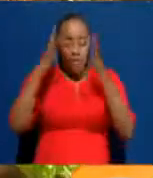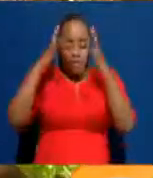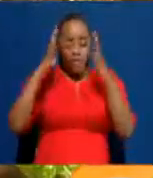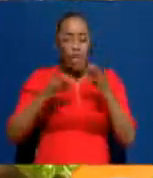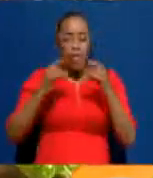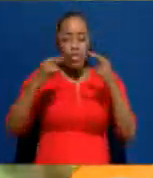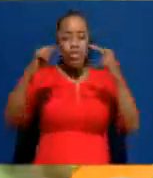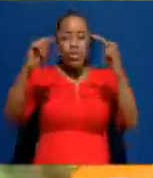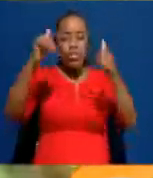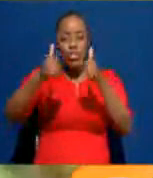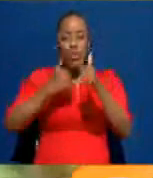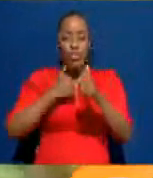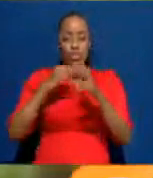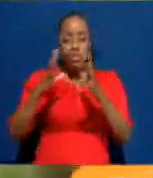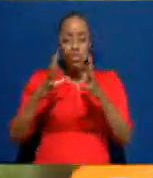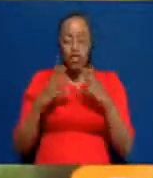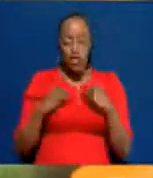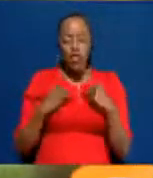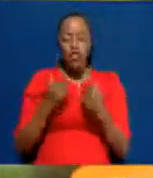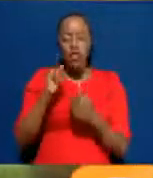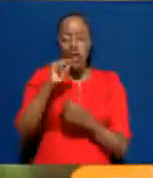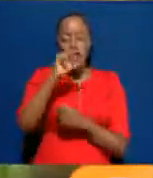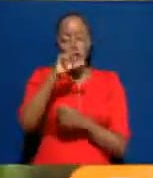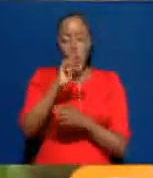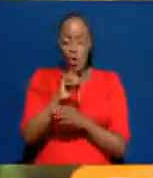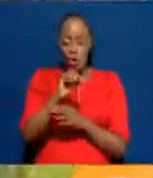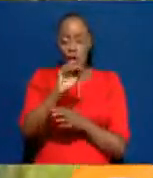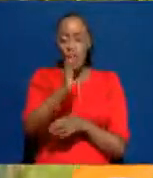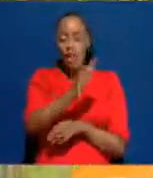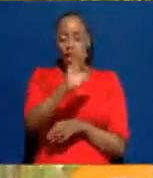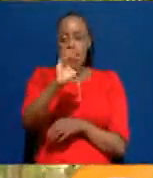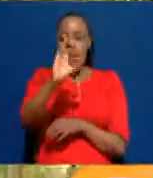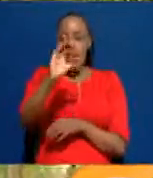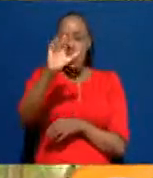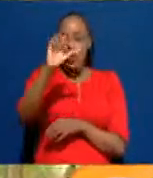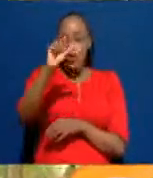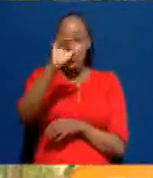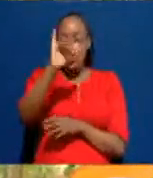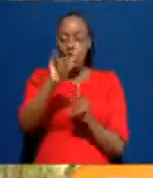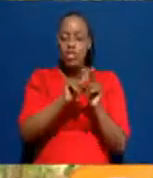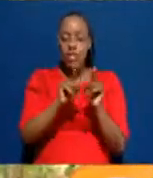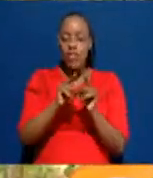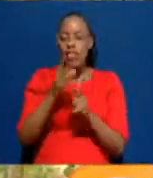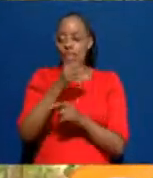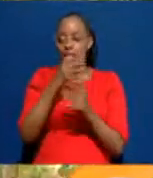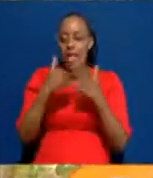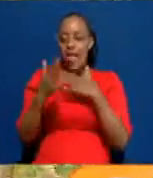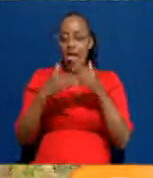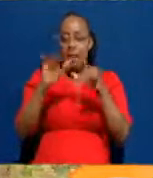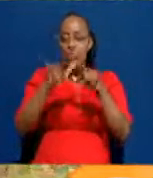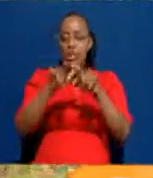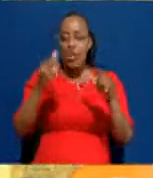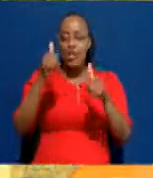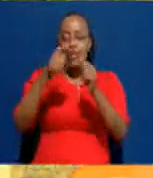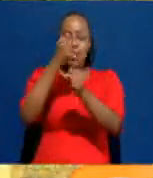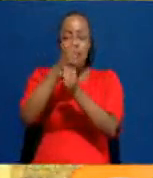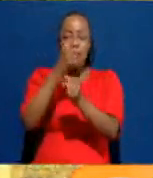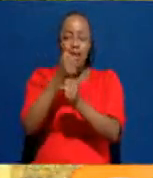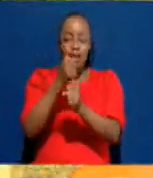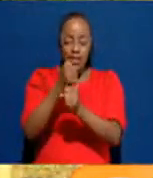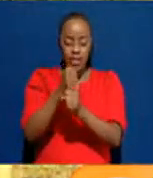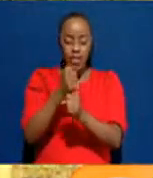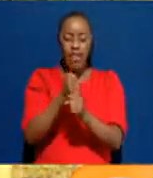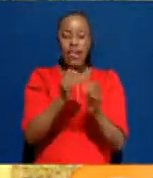succeed, Sylvia adopted agroecological farming methods to change this barren land into a thriving farm. When you talk